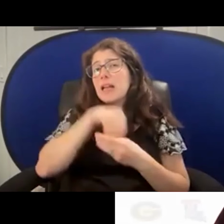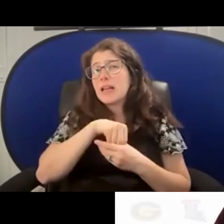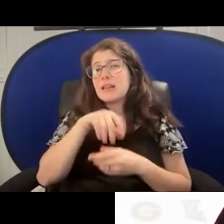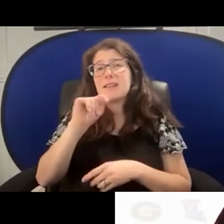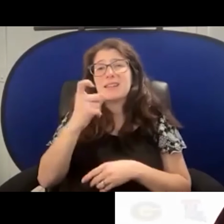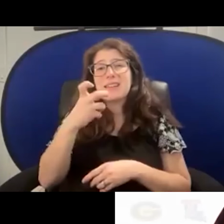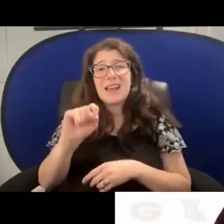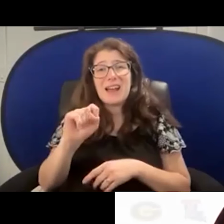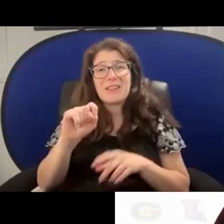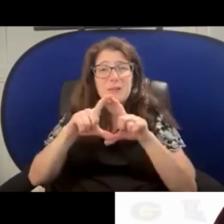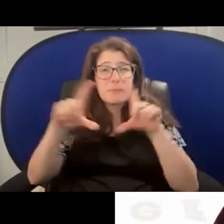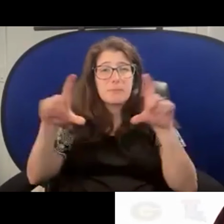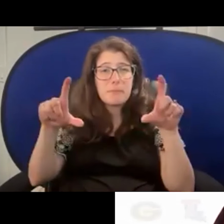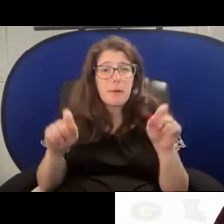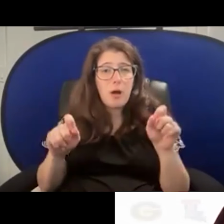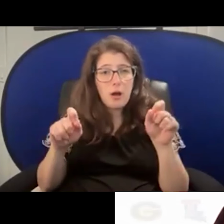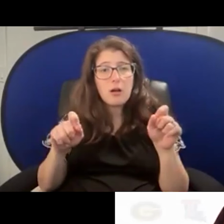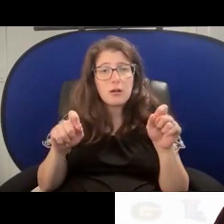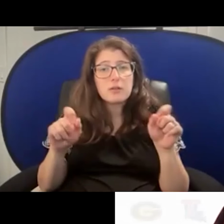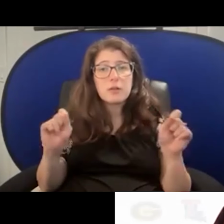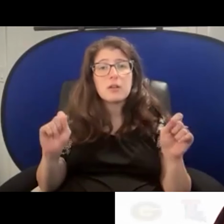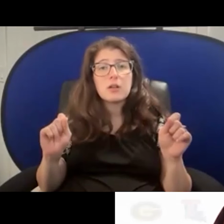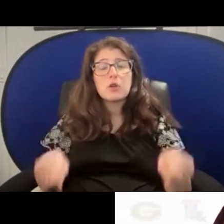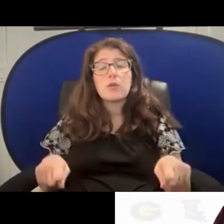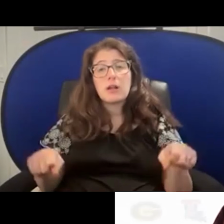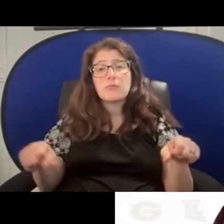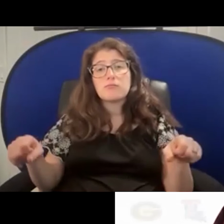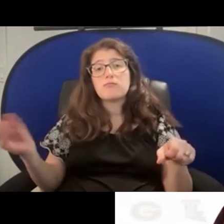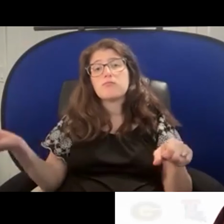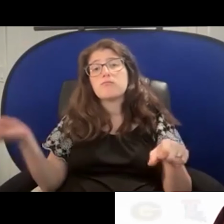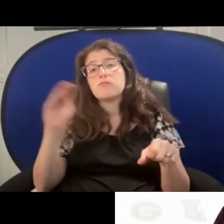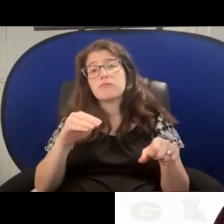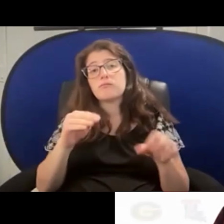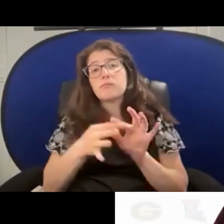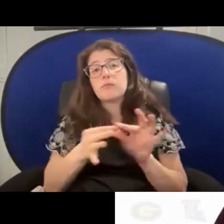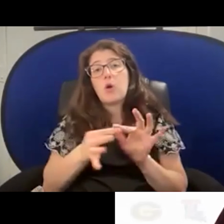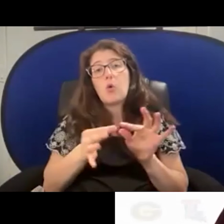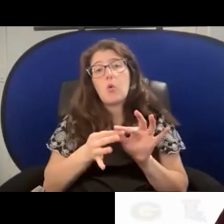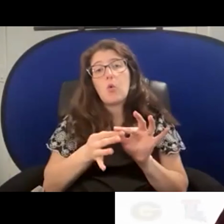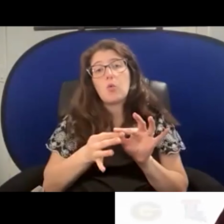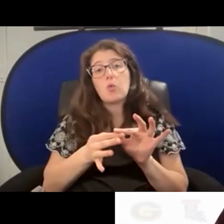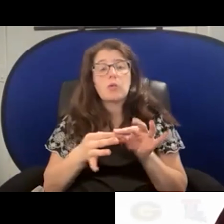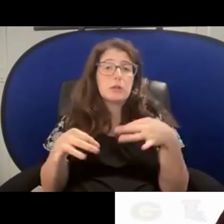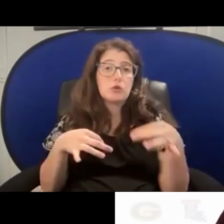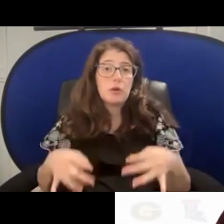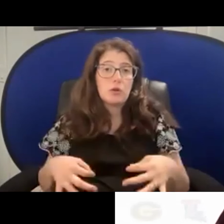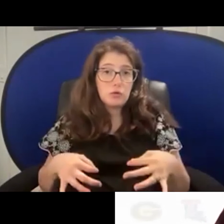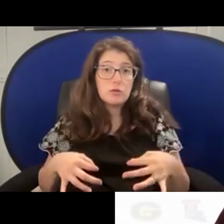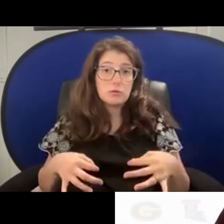some kind, and there is a way to put text around it. And if that's true, you can always put some instructions.